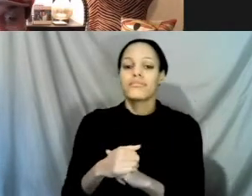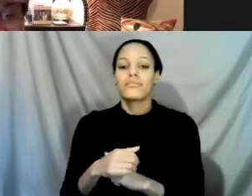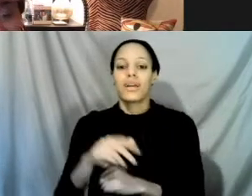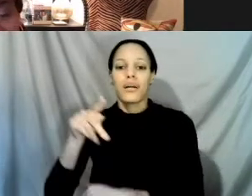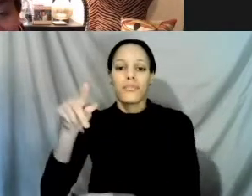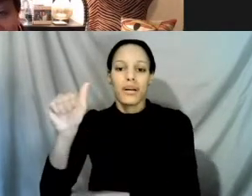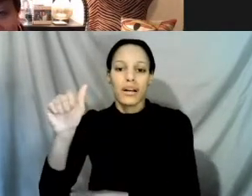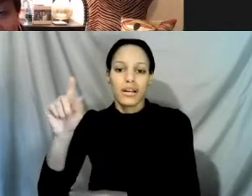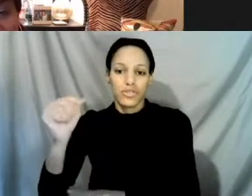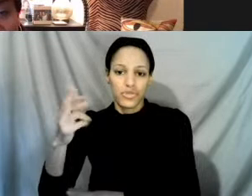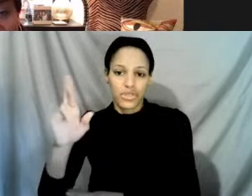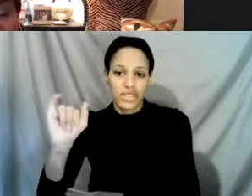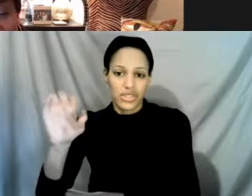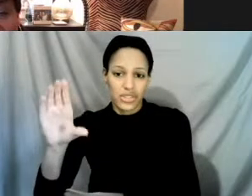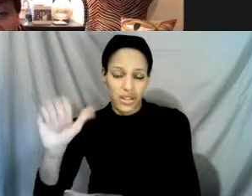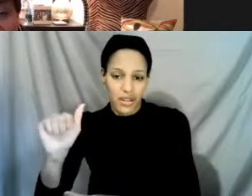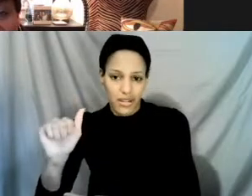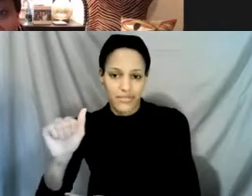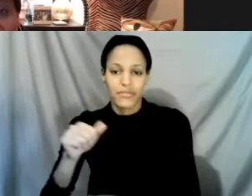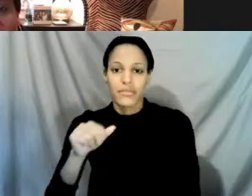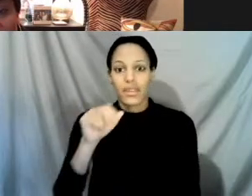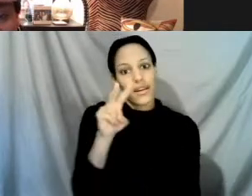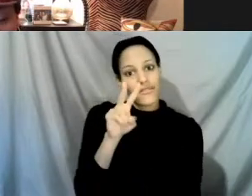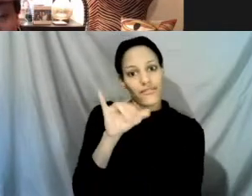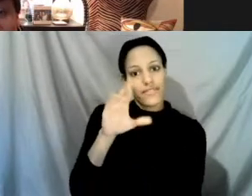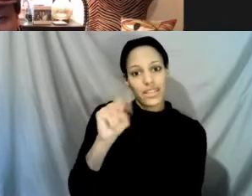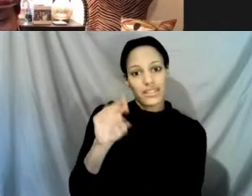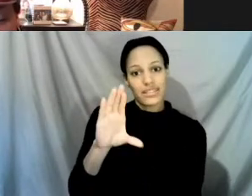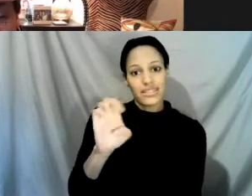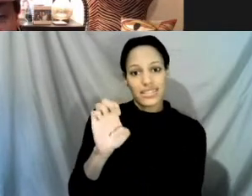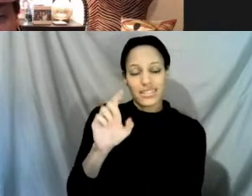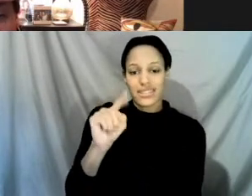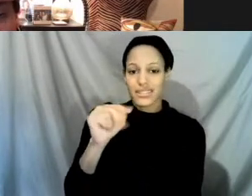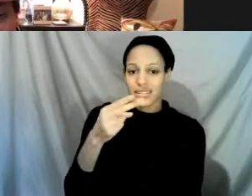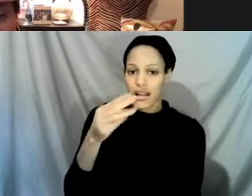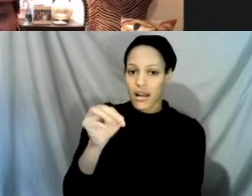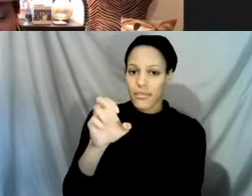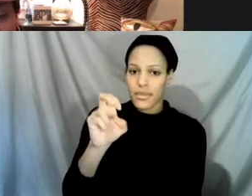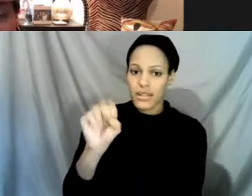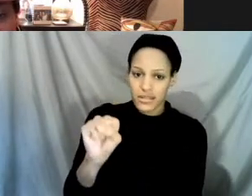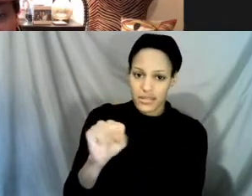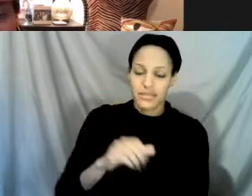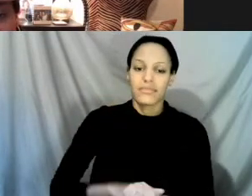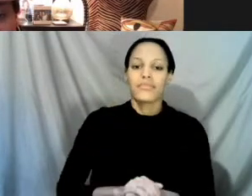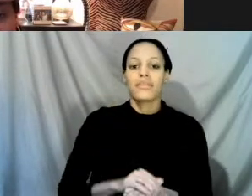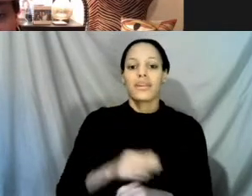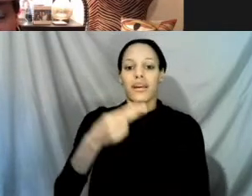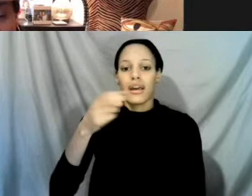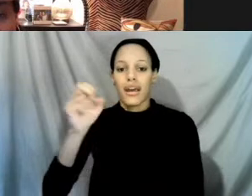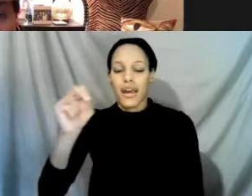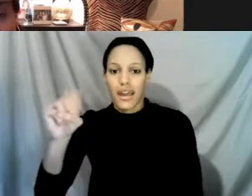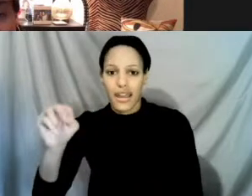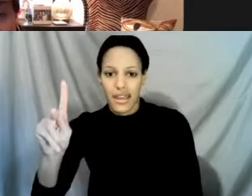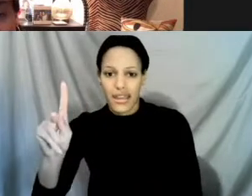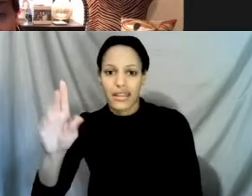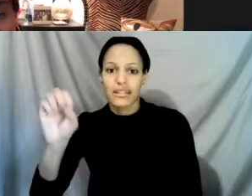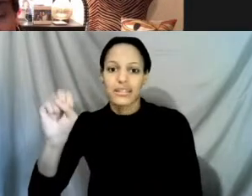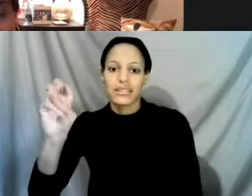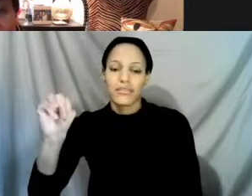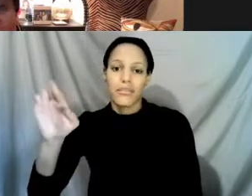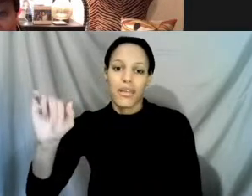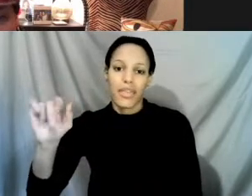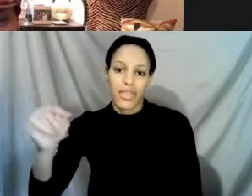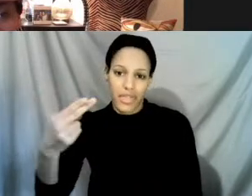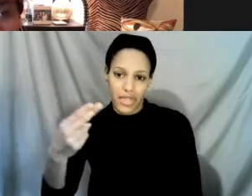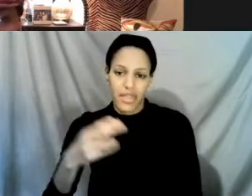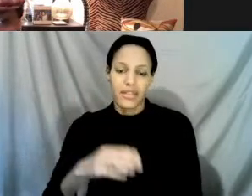Patricia Burton, Vincent Thomas, hey, Vincent Deva, Hank Smith, Laura Marchese, Courtney Myers,